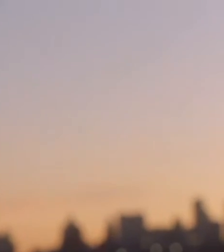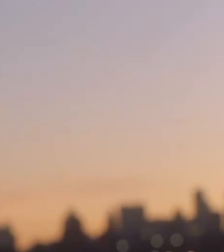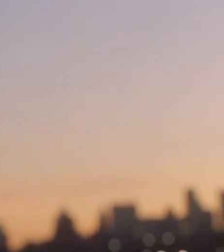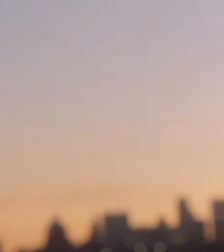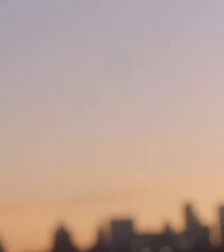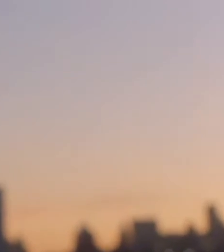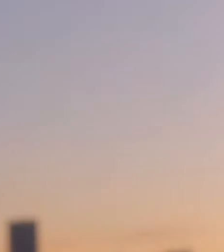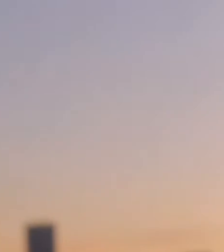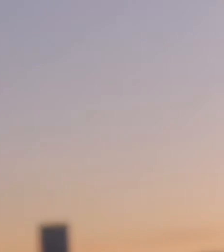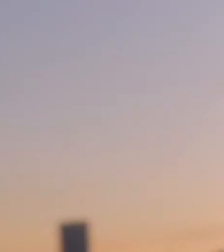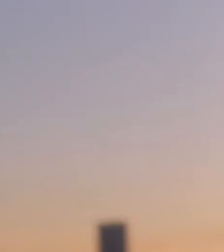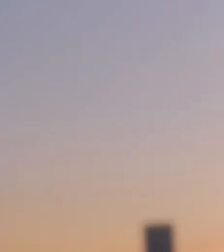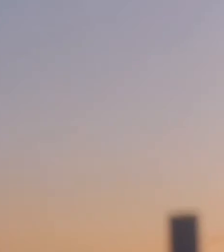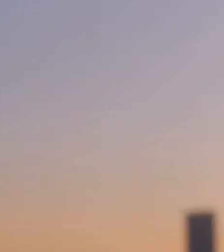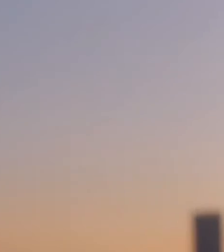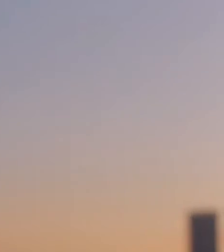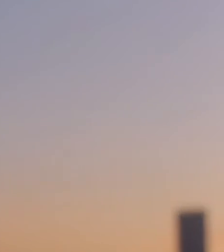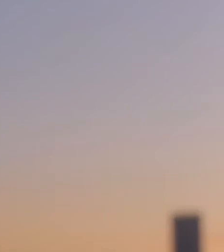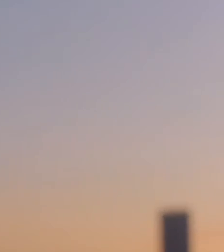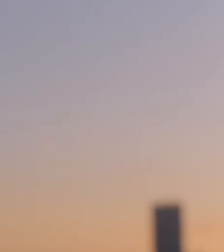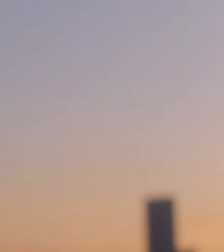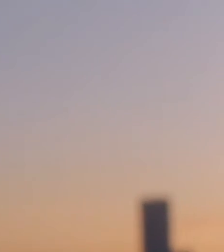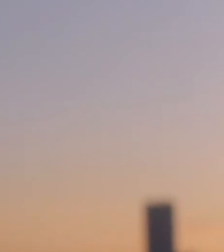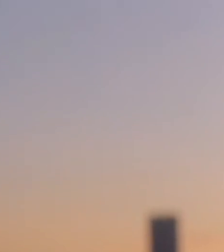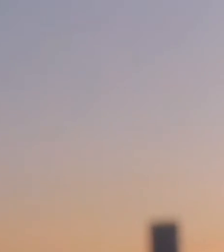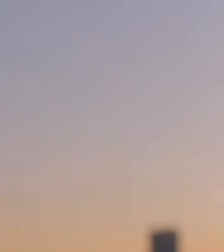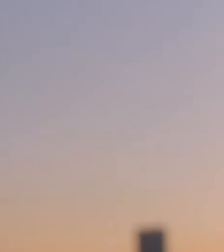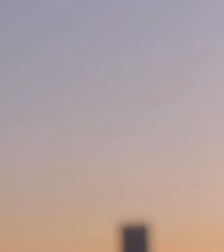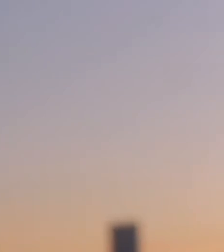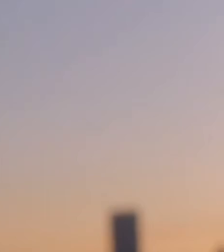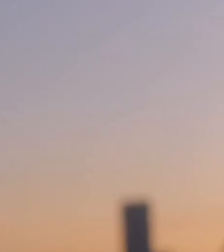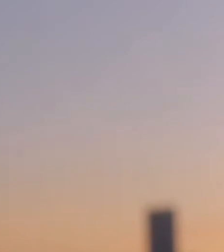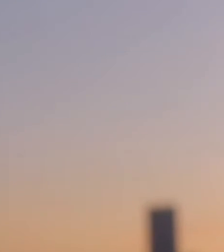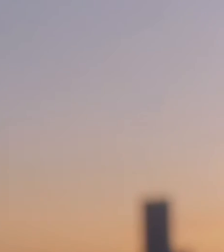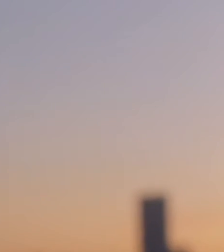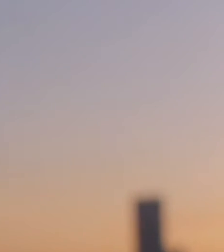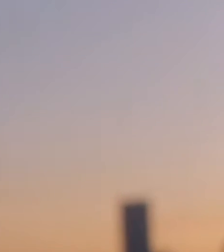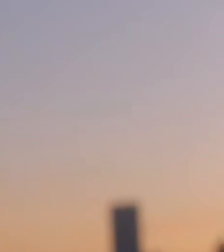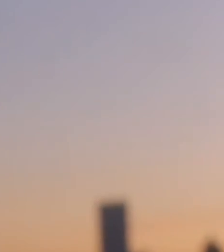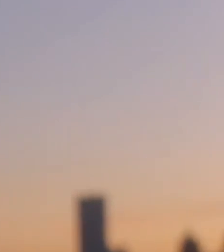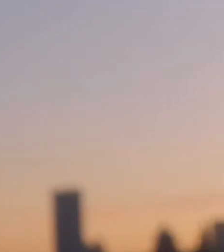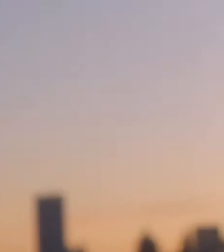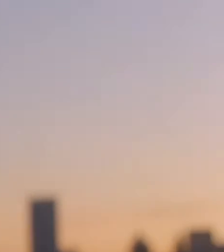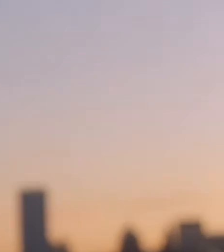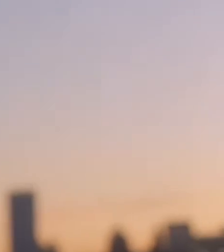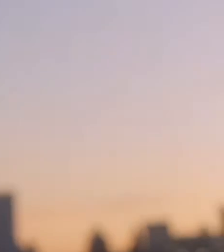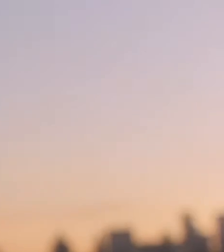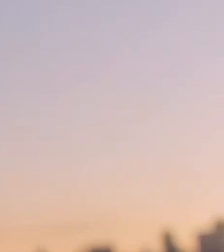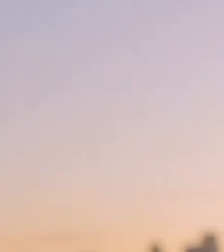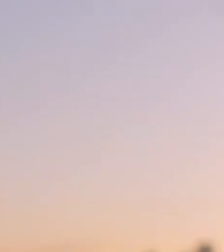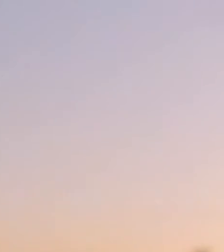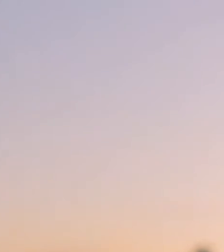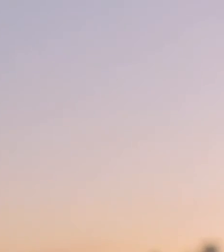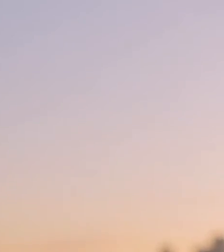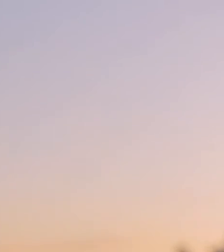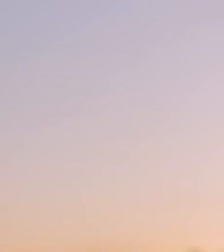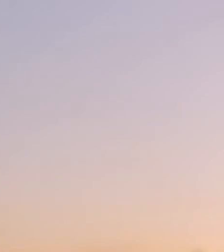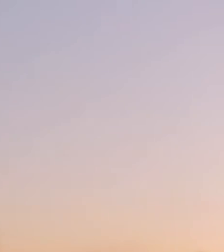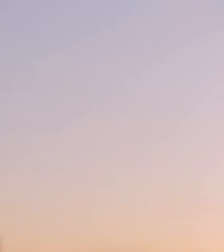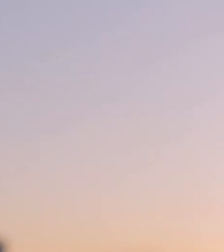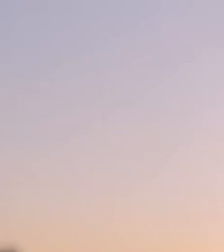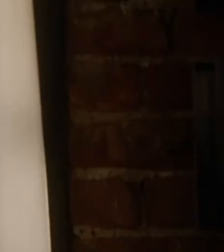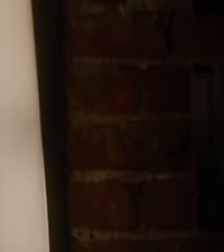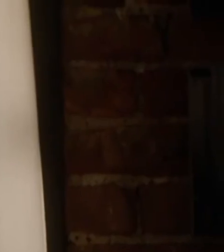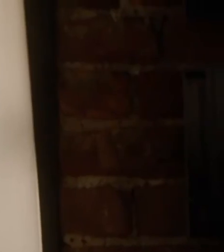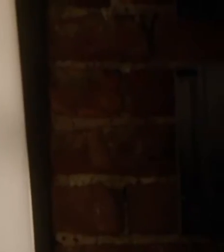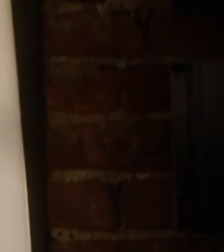I was born in Nigeria and I moved to the States when I was 9 in 2003. My family moved here for better opportunities